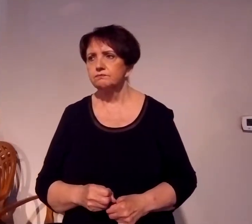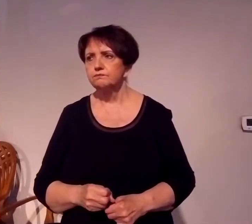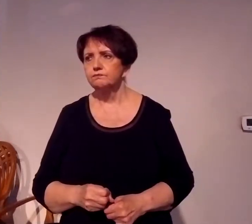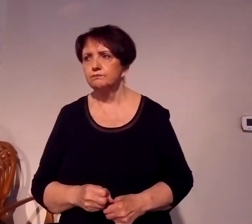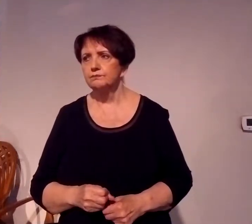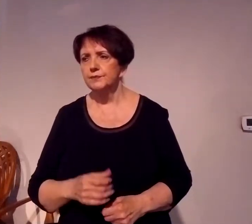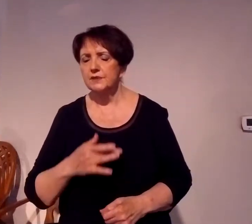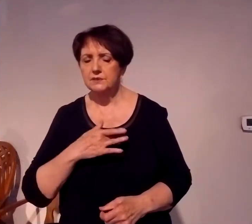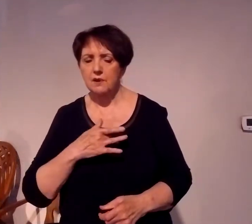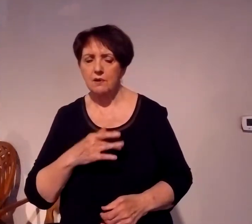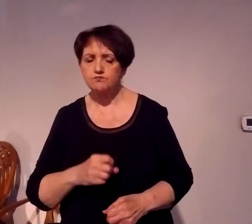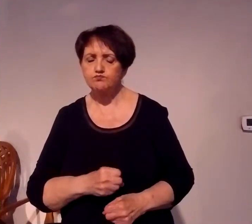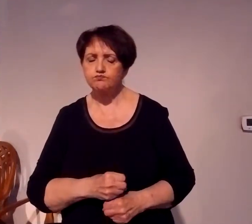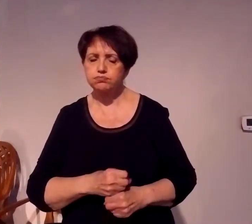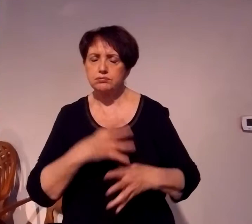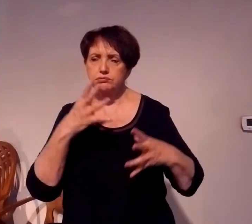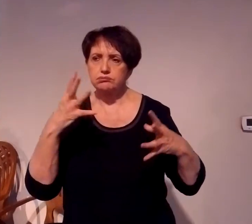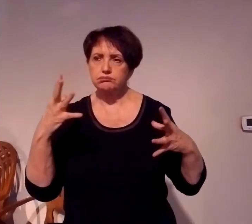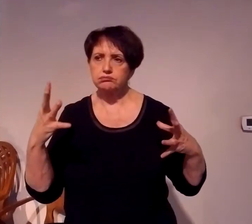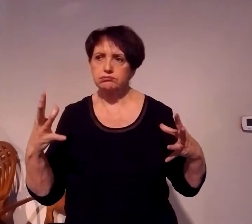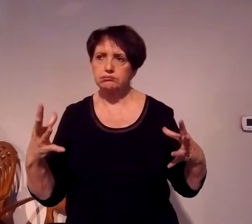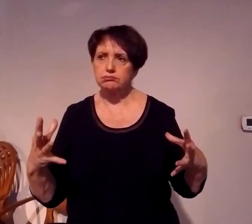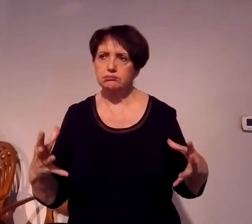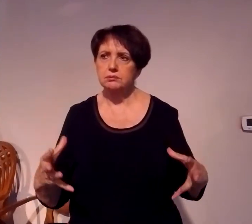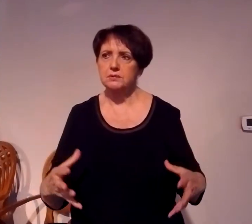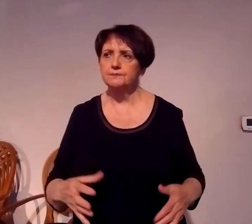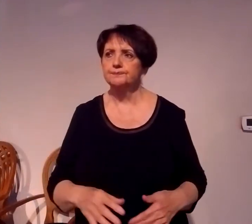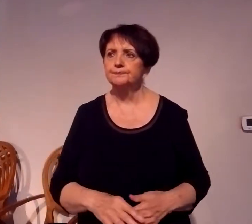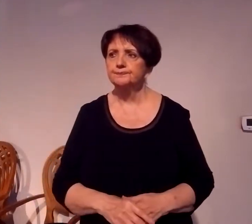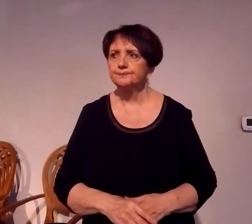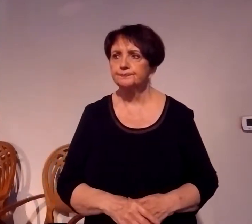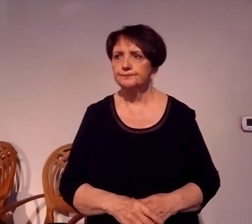His heart exploded open.